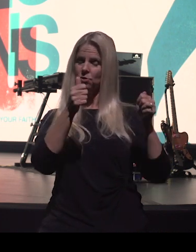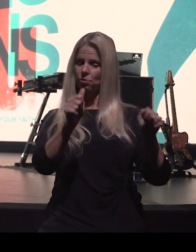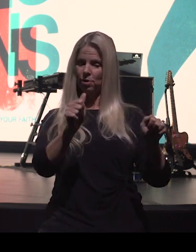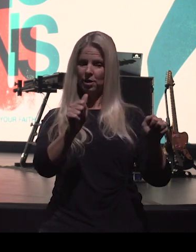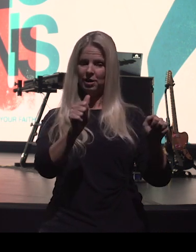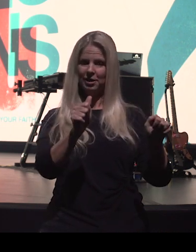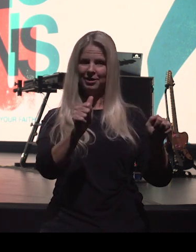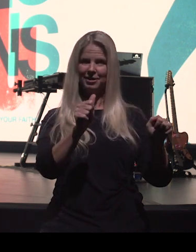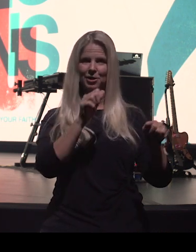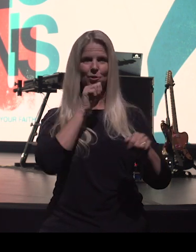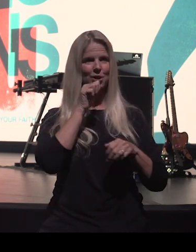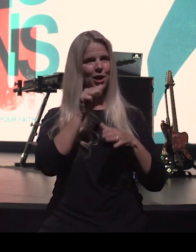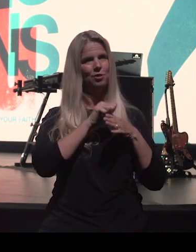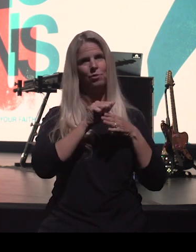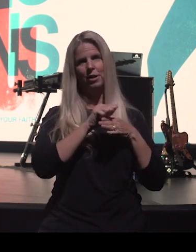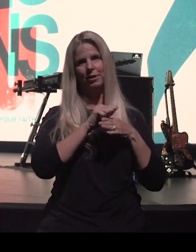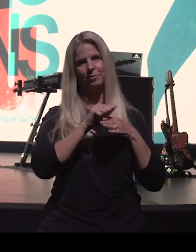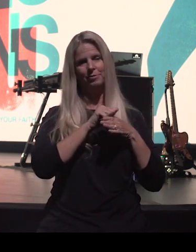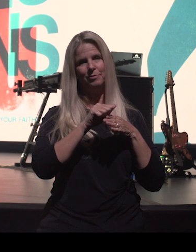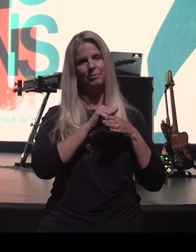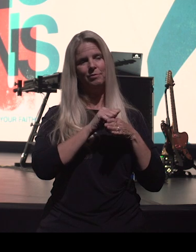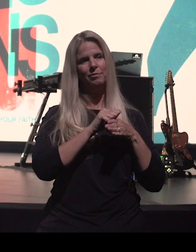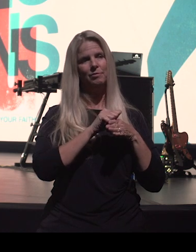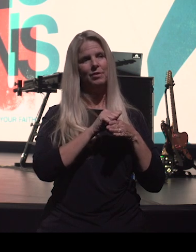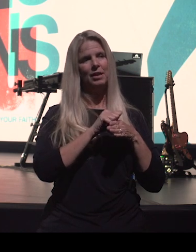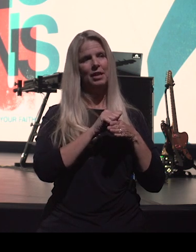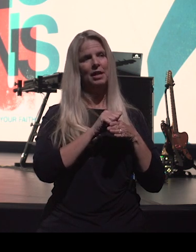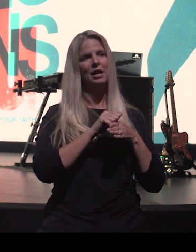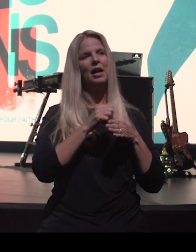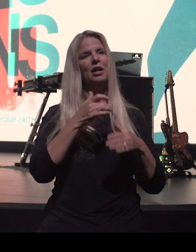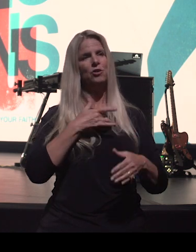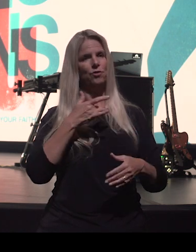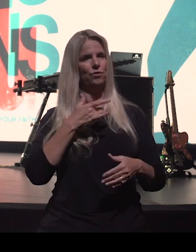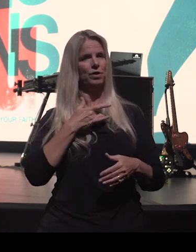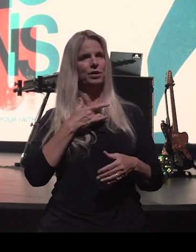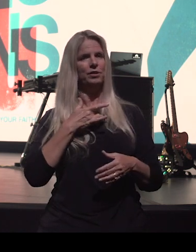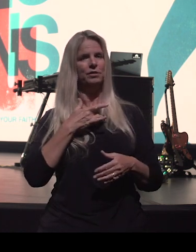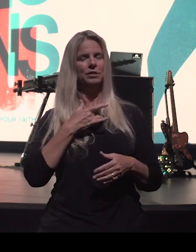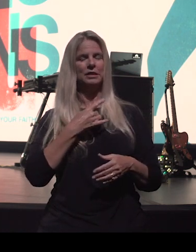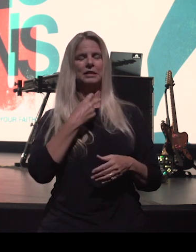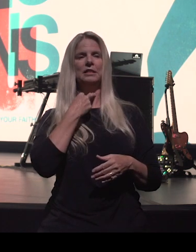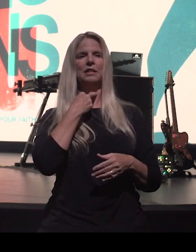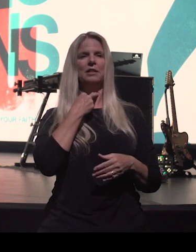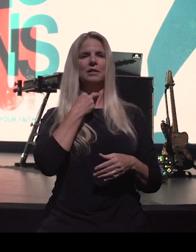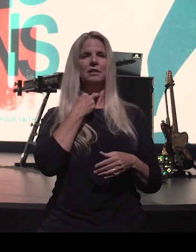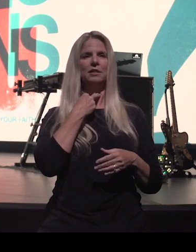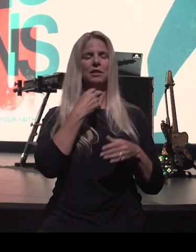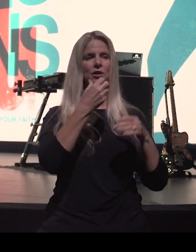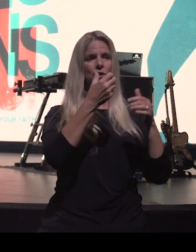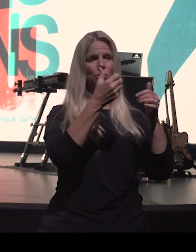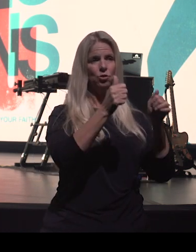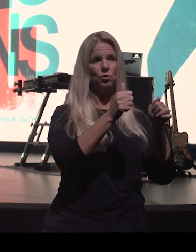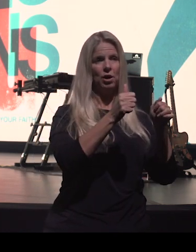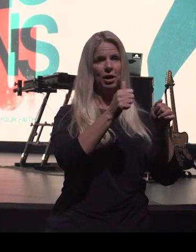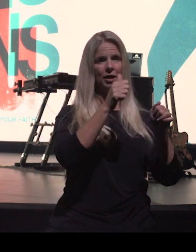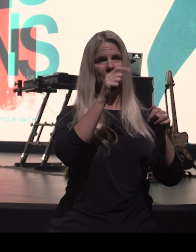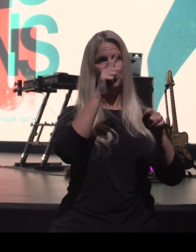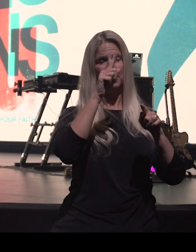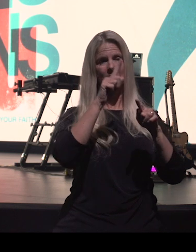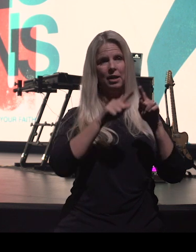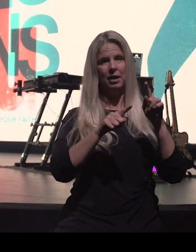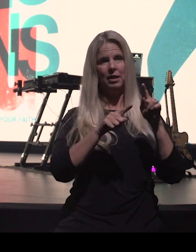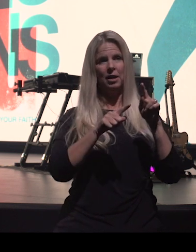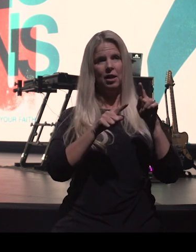not been training, and it has you stuck. Remember, trying cannot match the power